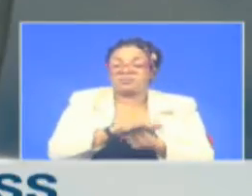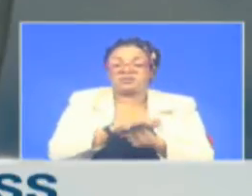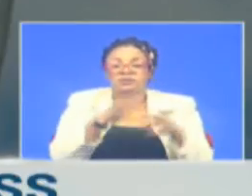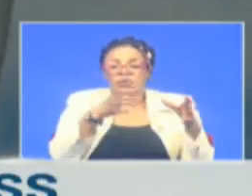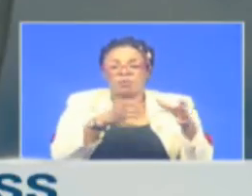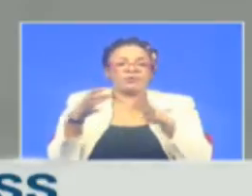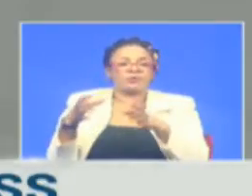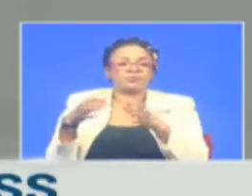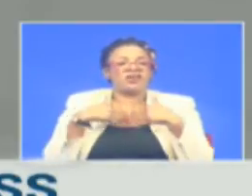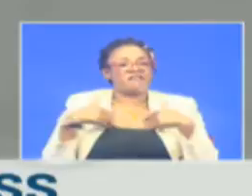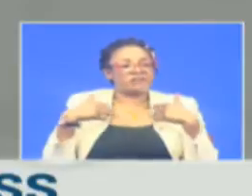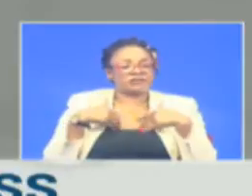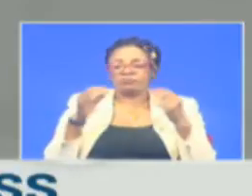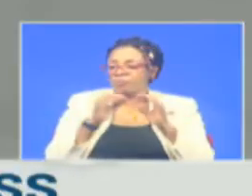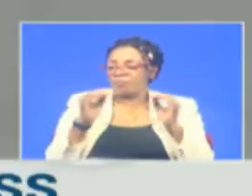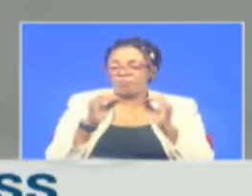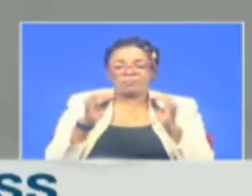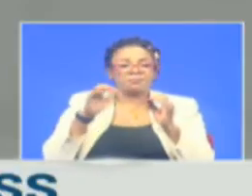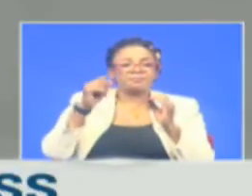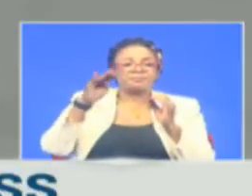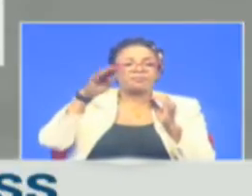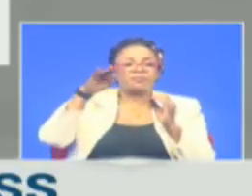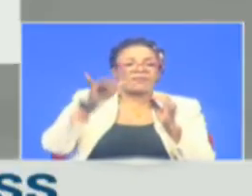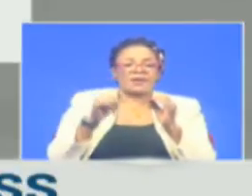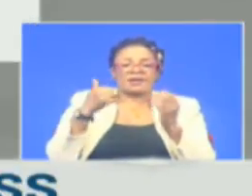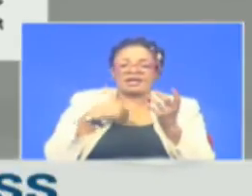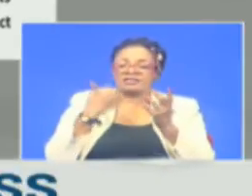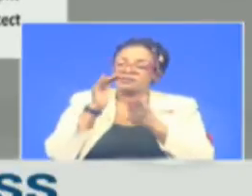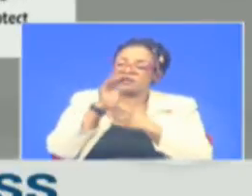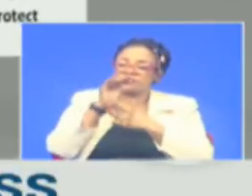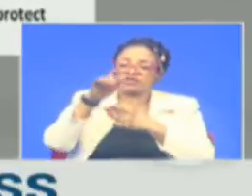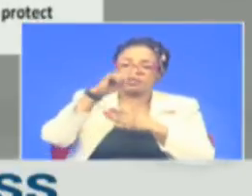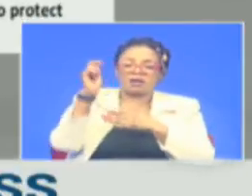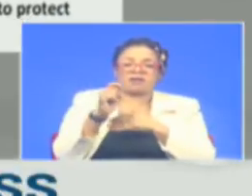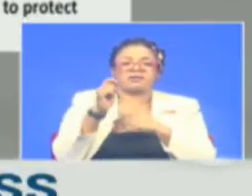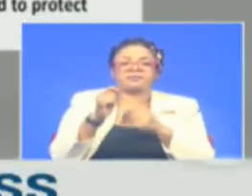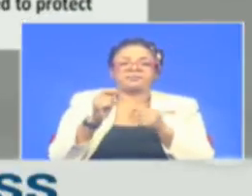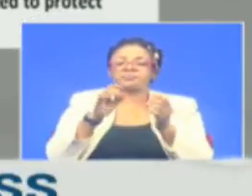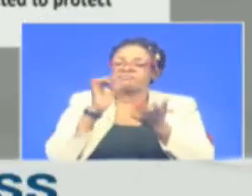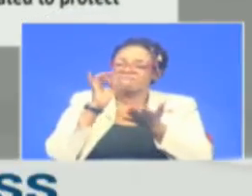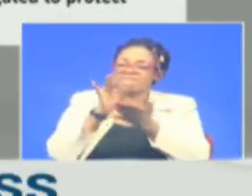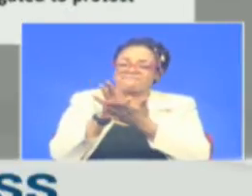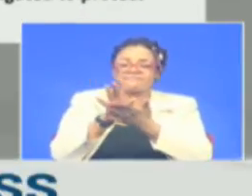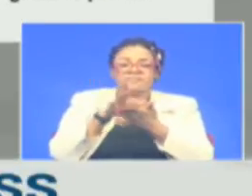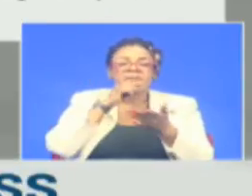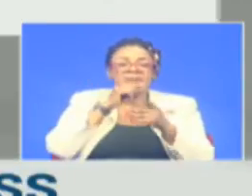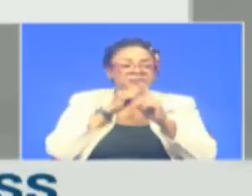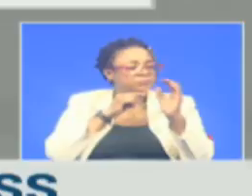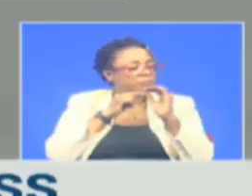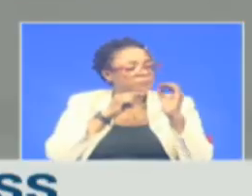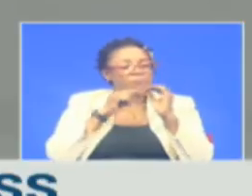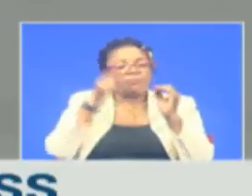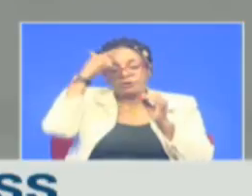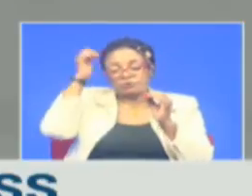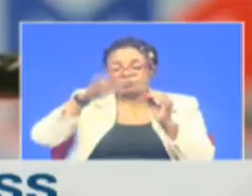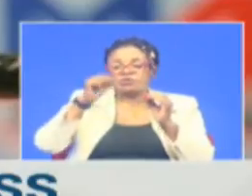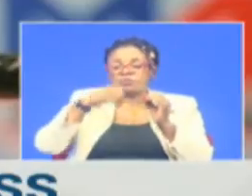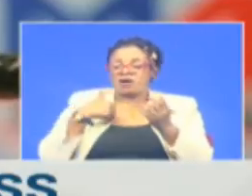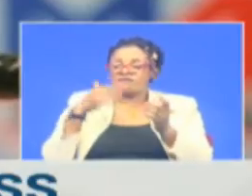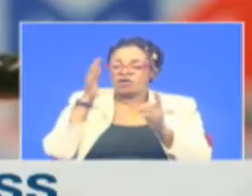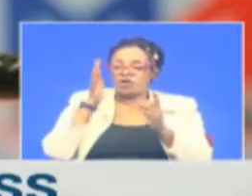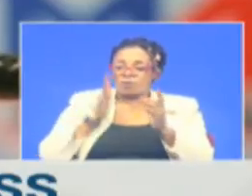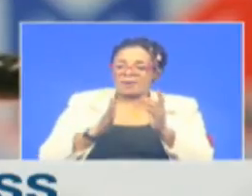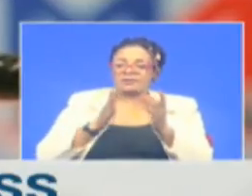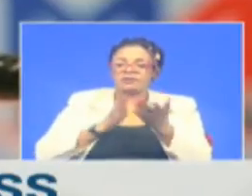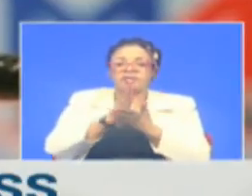refugees. Amnesty International has urged Kenyan authorities not to deport Lema, as it would amount to a human rights violation.